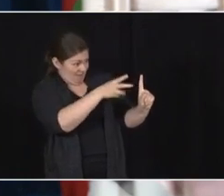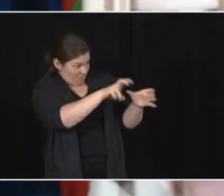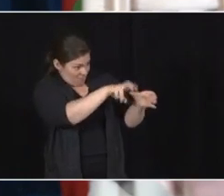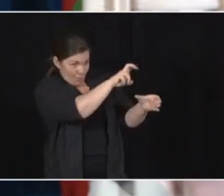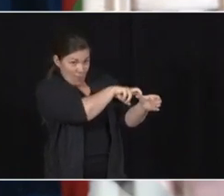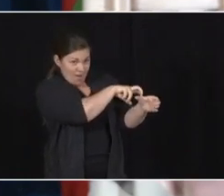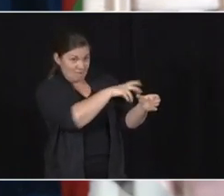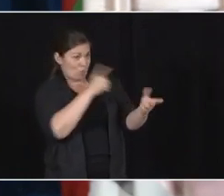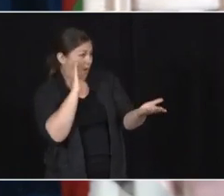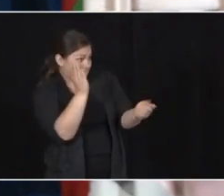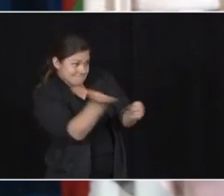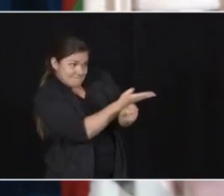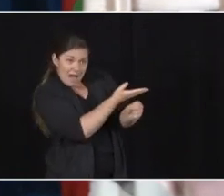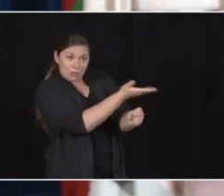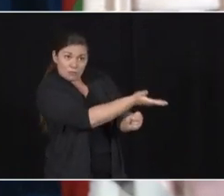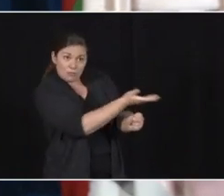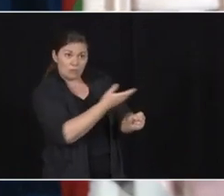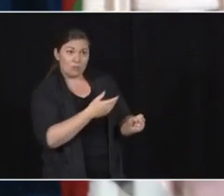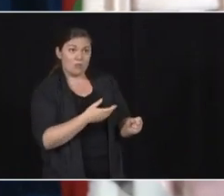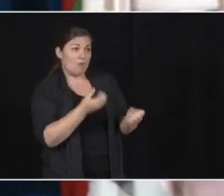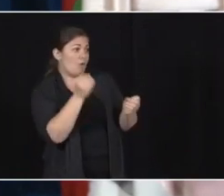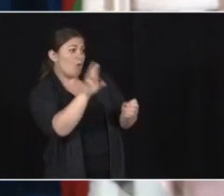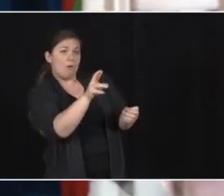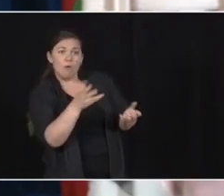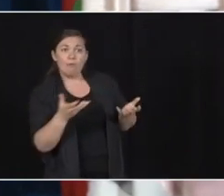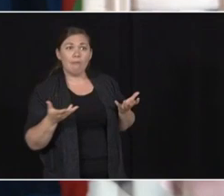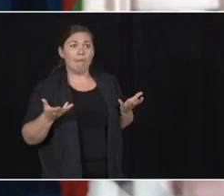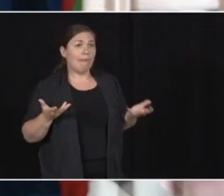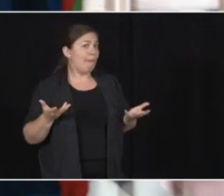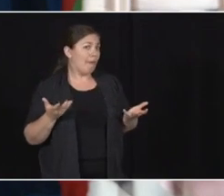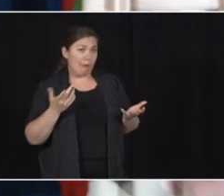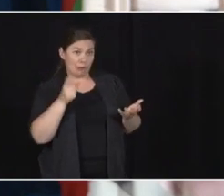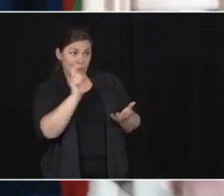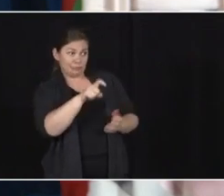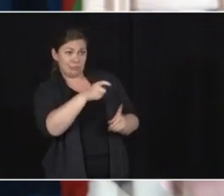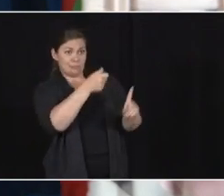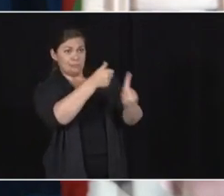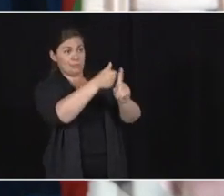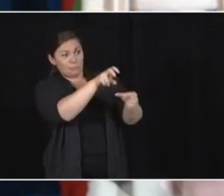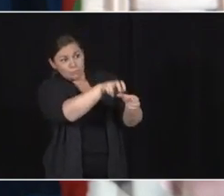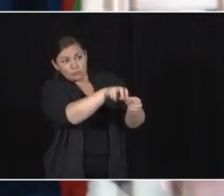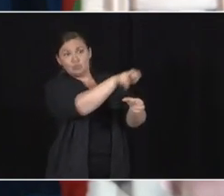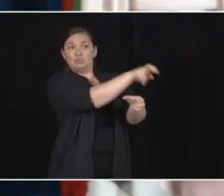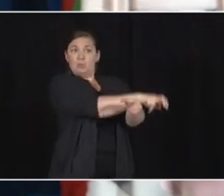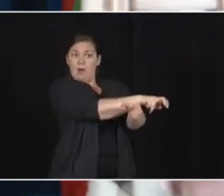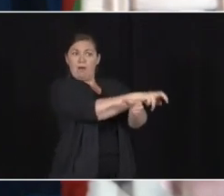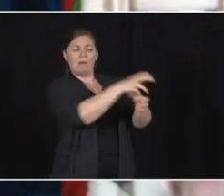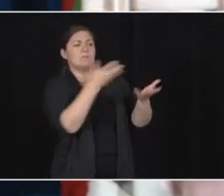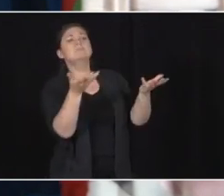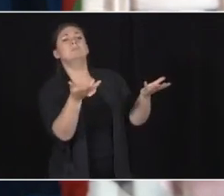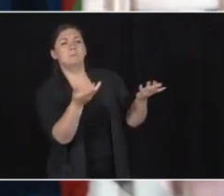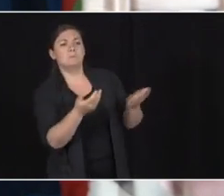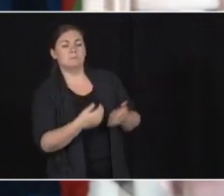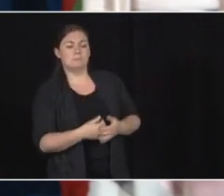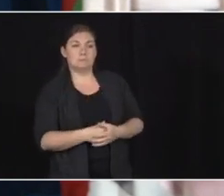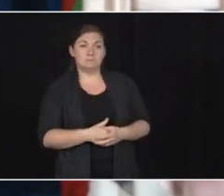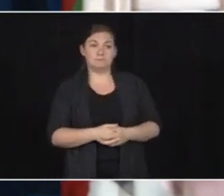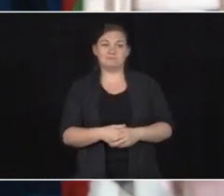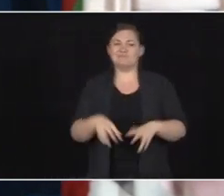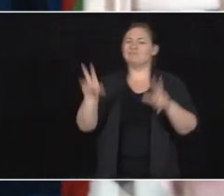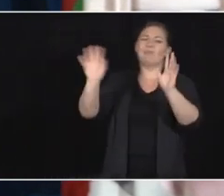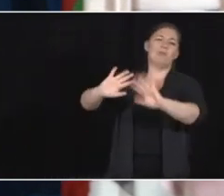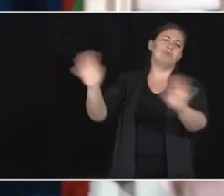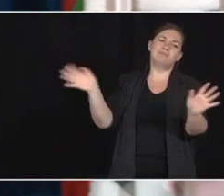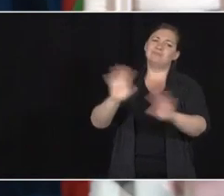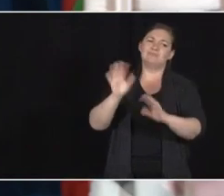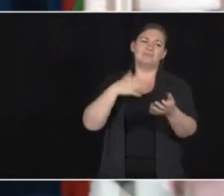Are you going to fire your Minister of Long-Term Care, or are you looking for any sort of resignations as a result of that report? You know, absolutely not. I stand